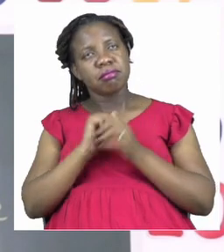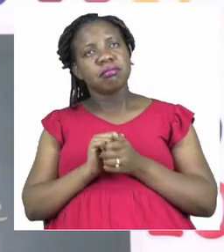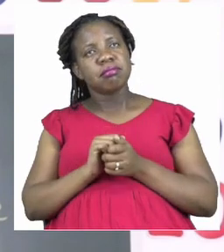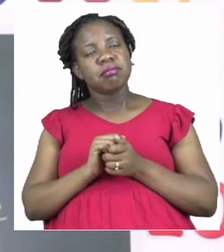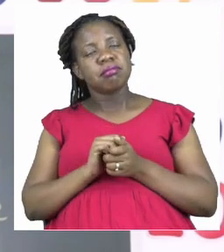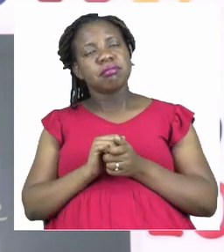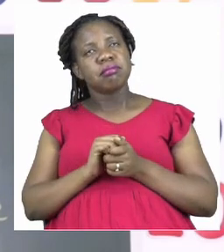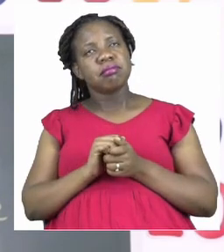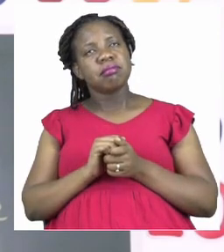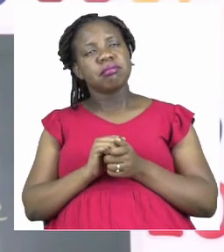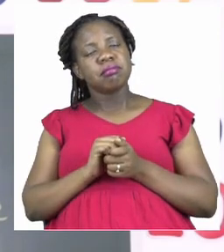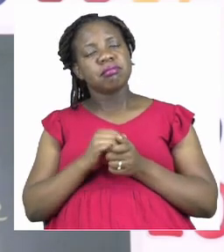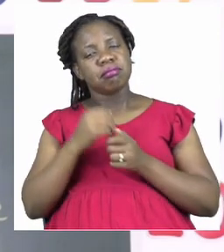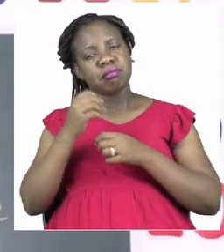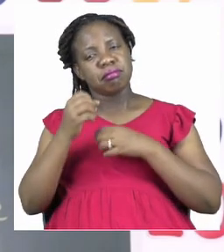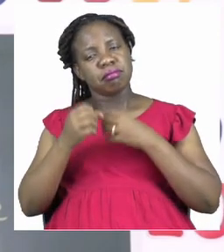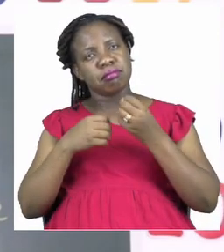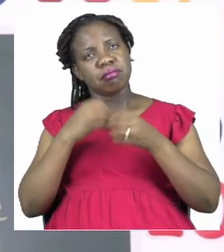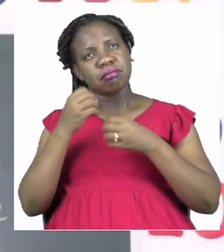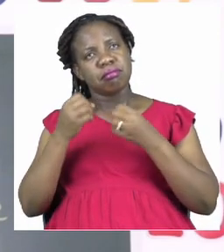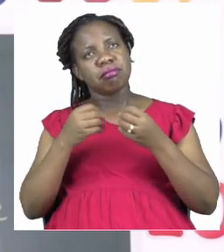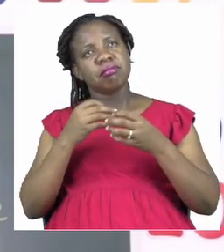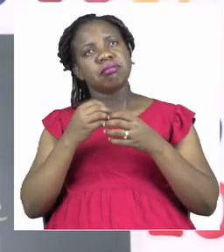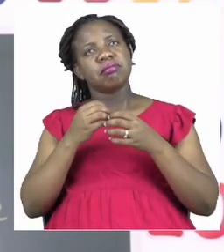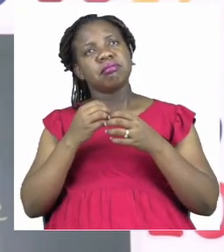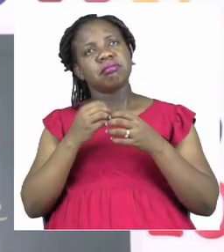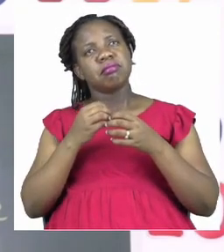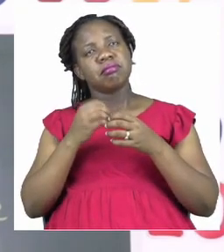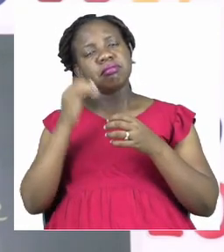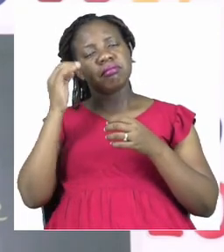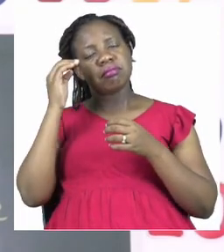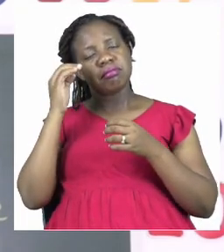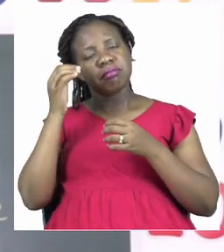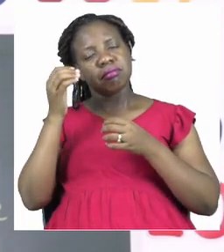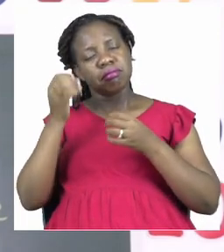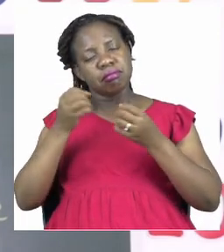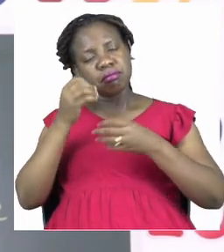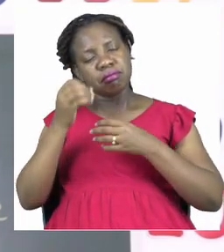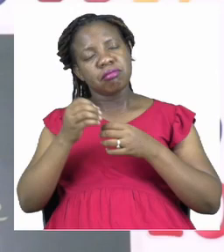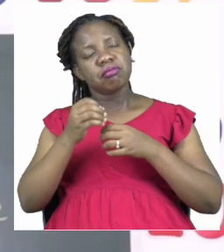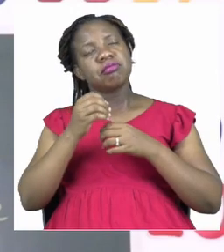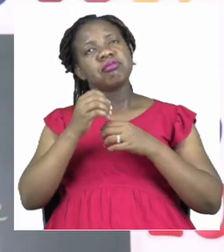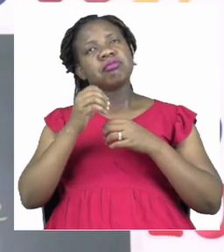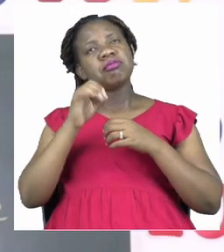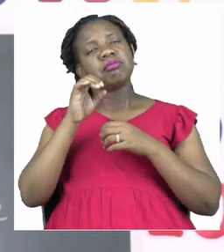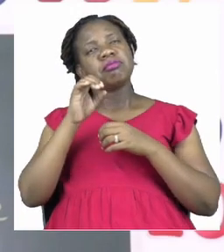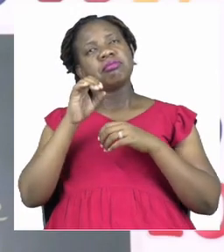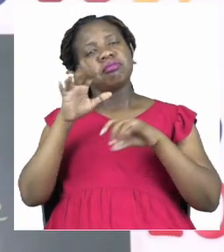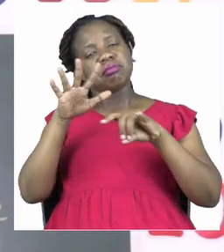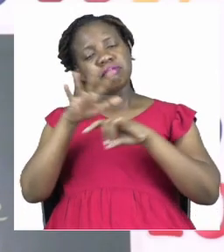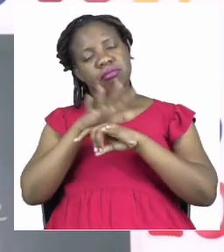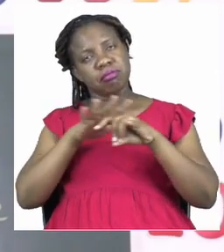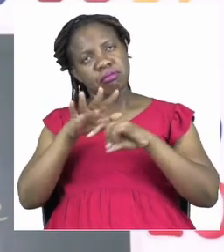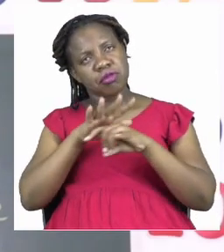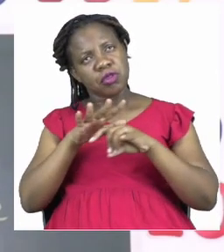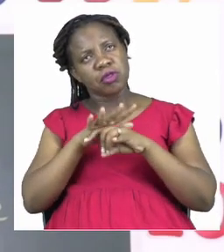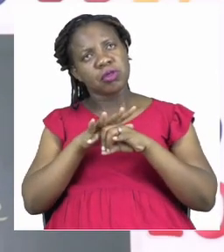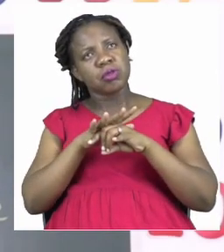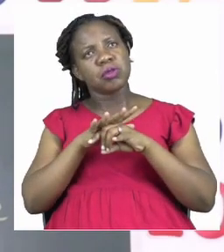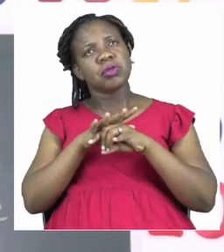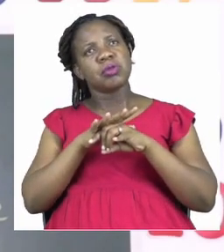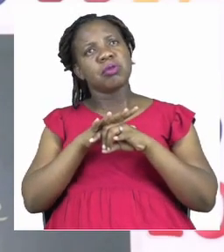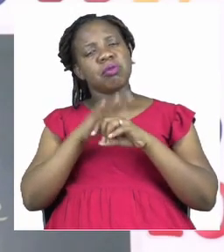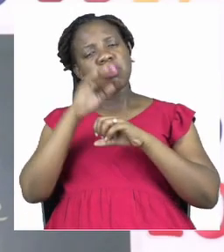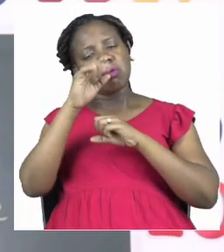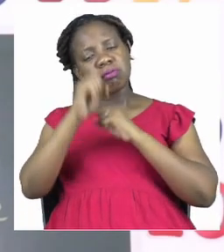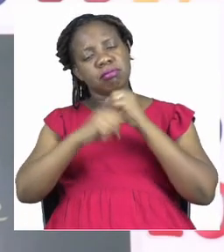kittens. Others are older, like full-grown dogs or even a duck.